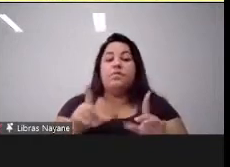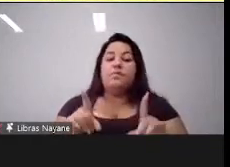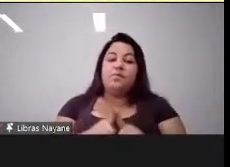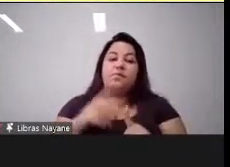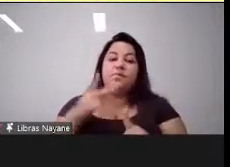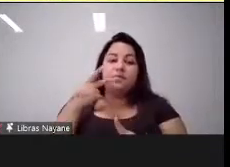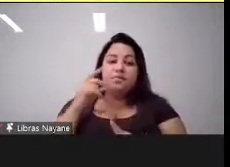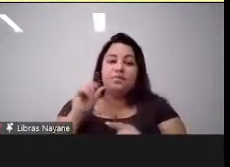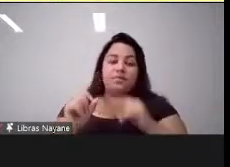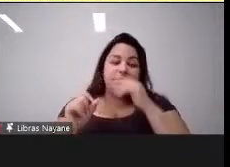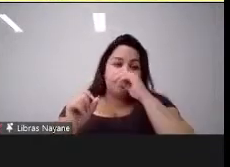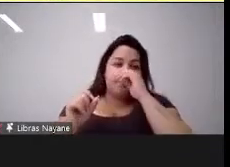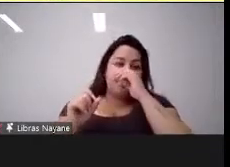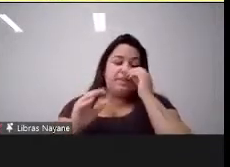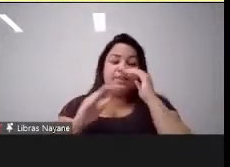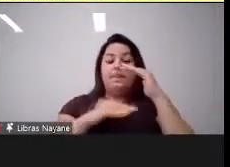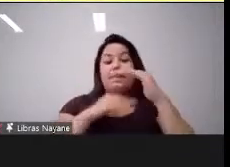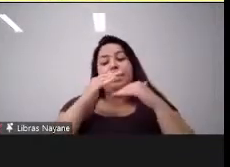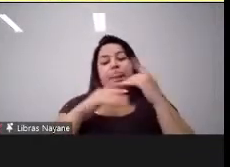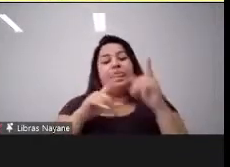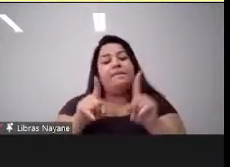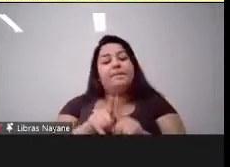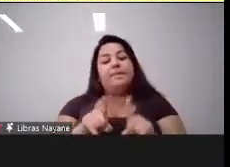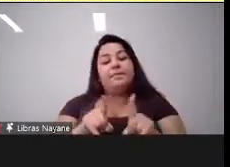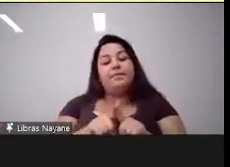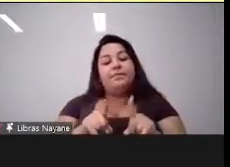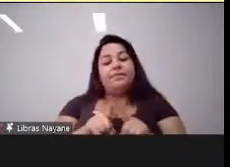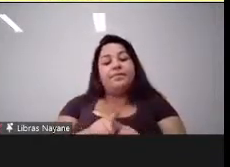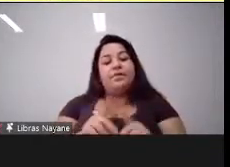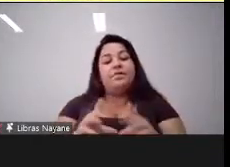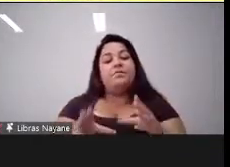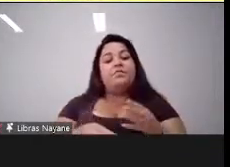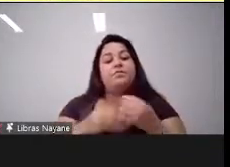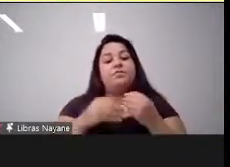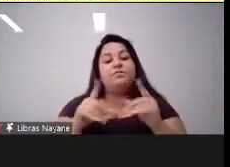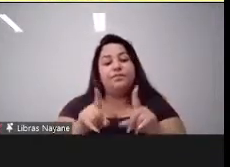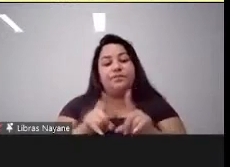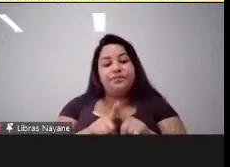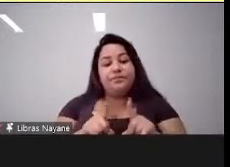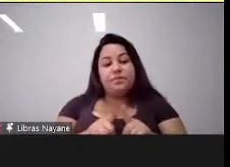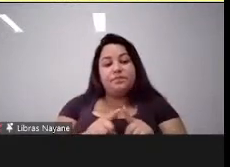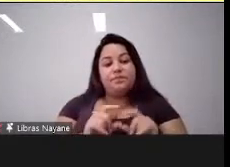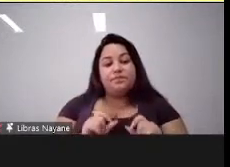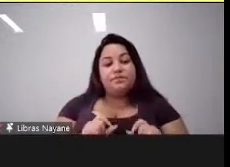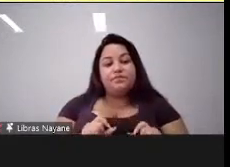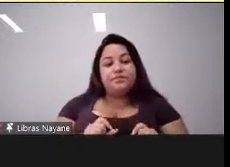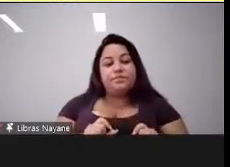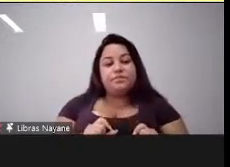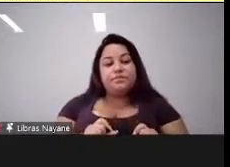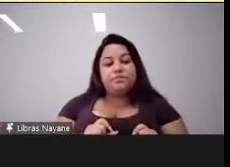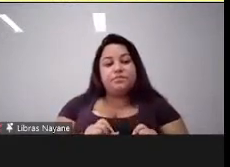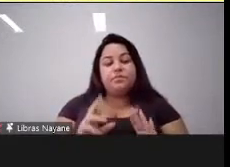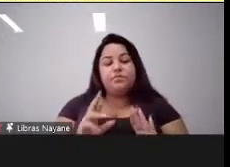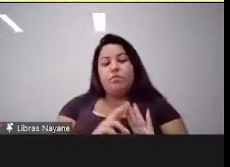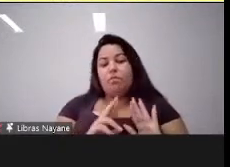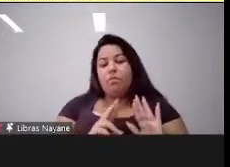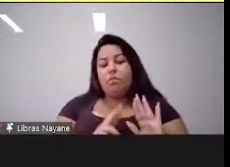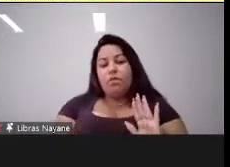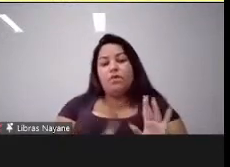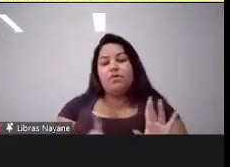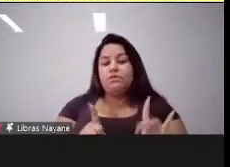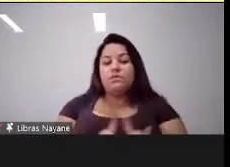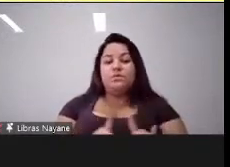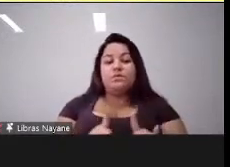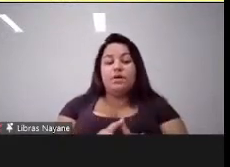the introduction of automatic enrollment in 2012. More than 10 million employees